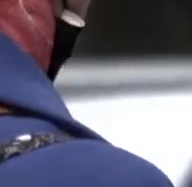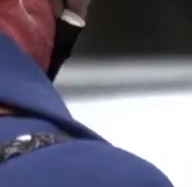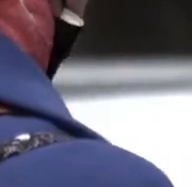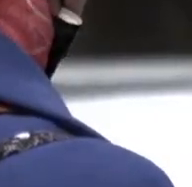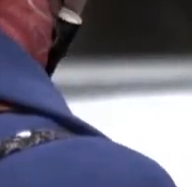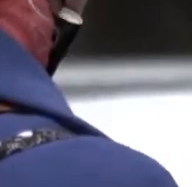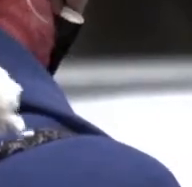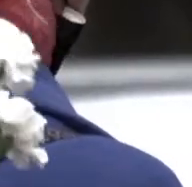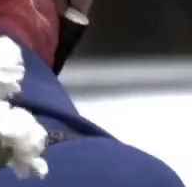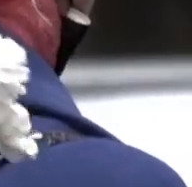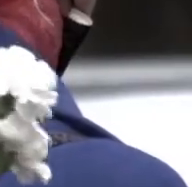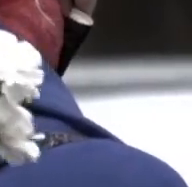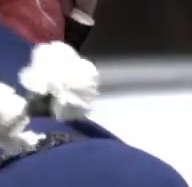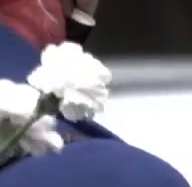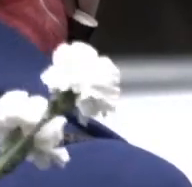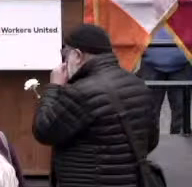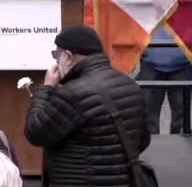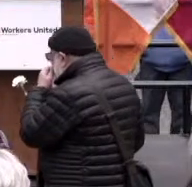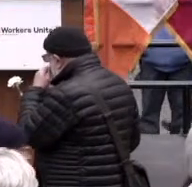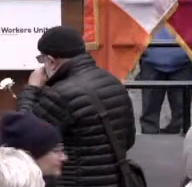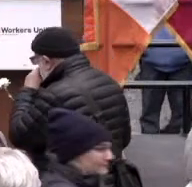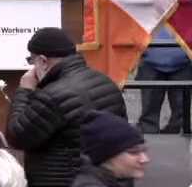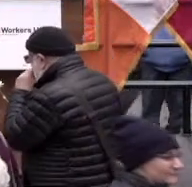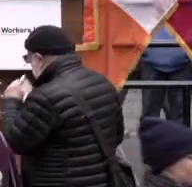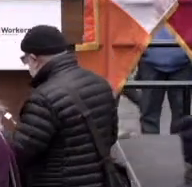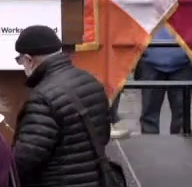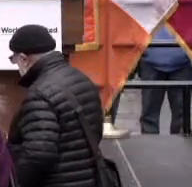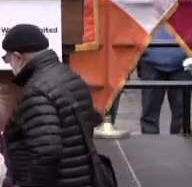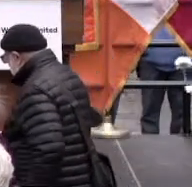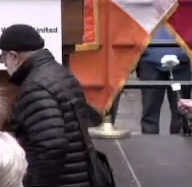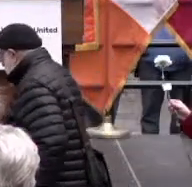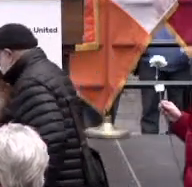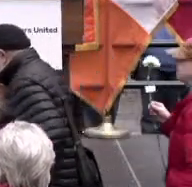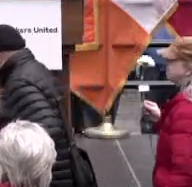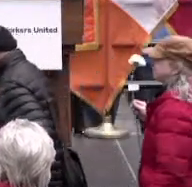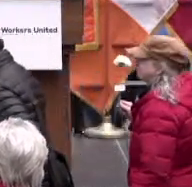33. Sadie Nussbaum, 18.